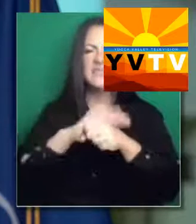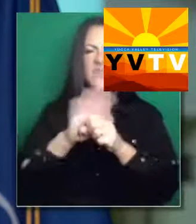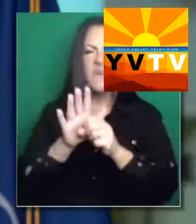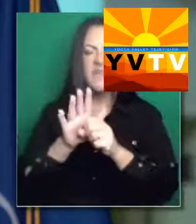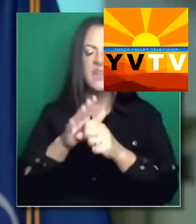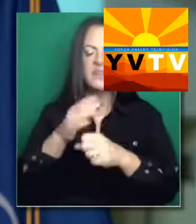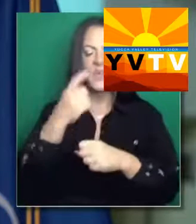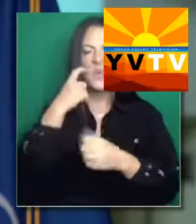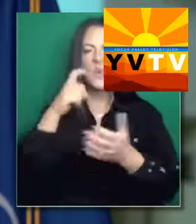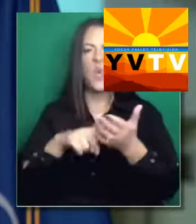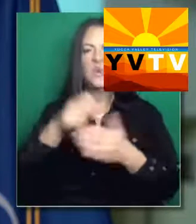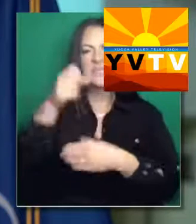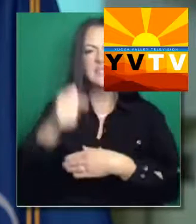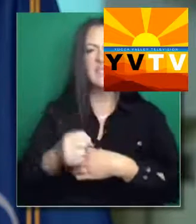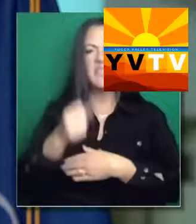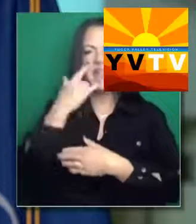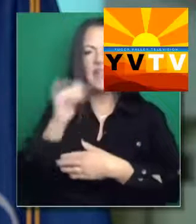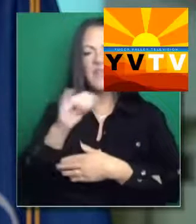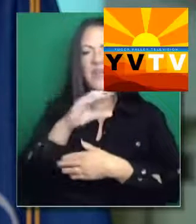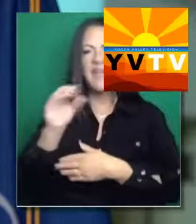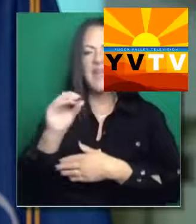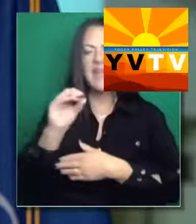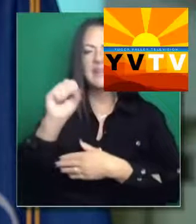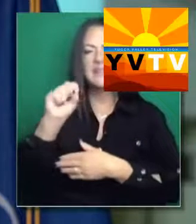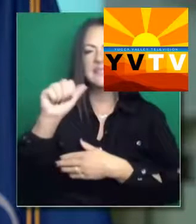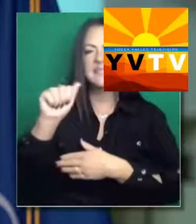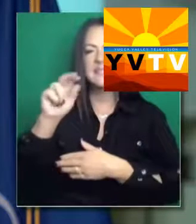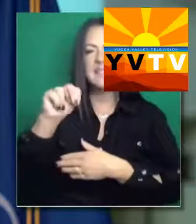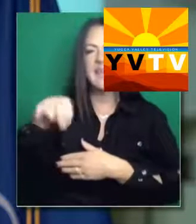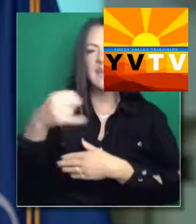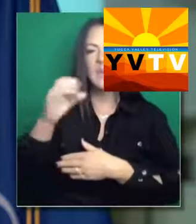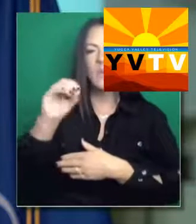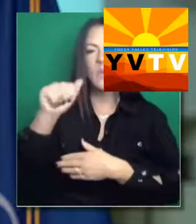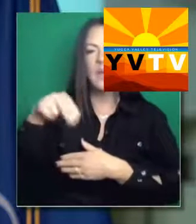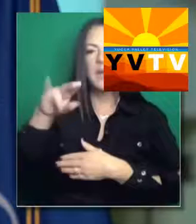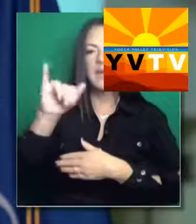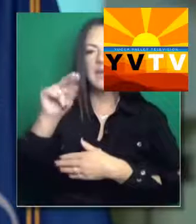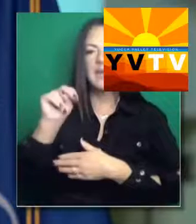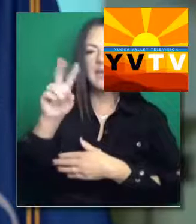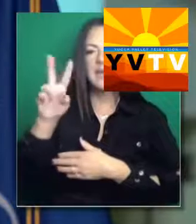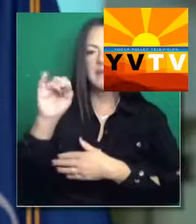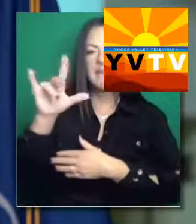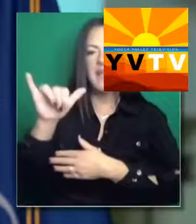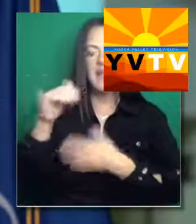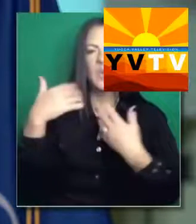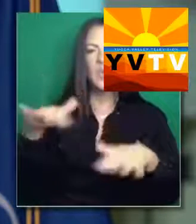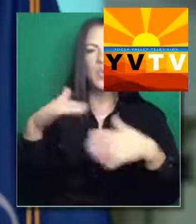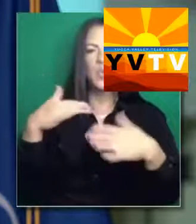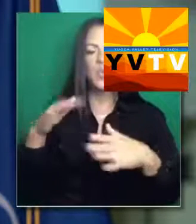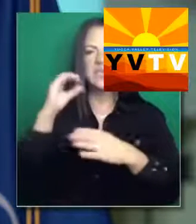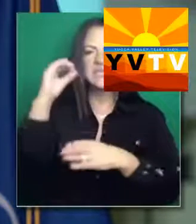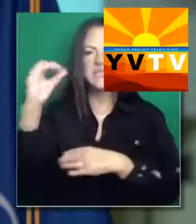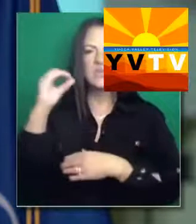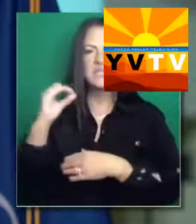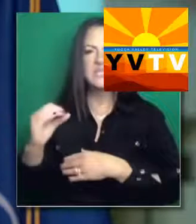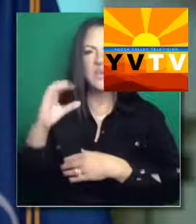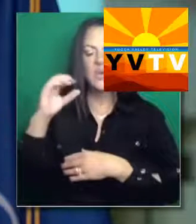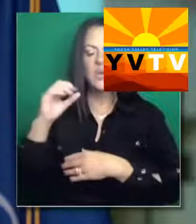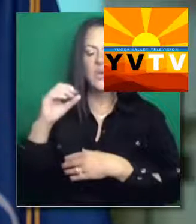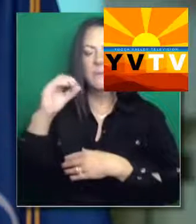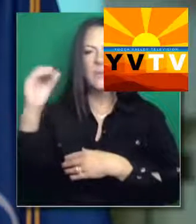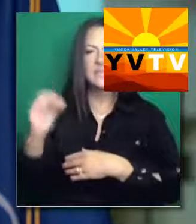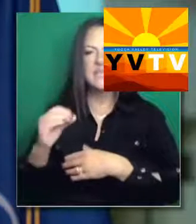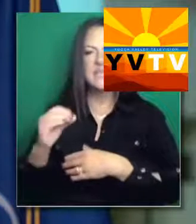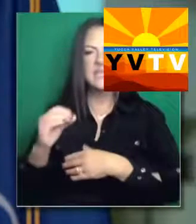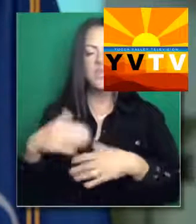and the San Joaquin Valley with 0% ICU capacity. The mayor of Los Angeles saying 1 person every 6 seconds is